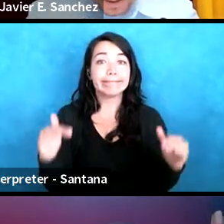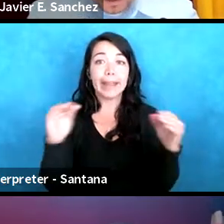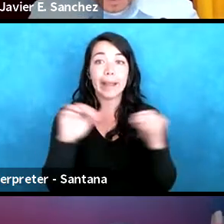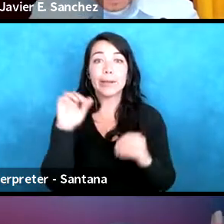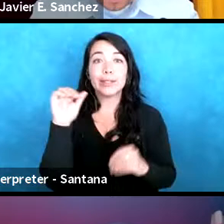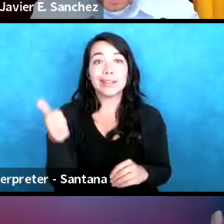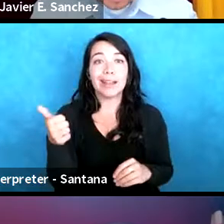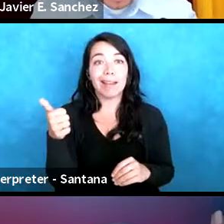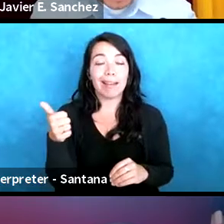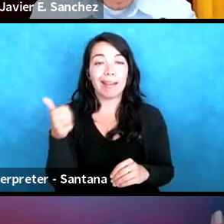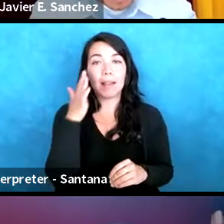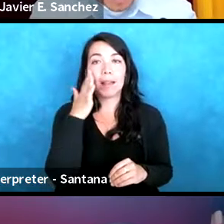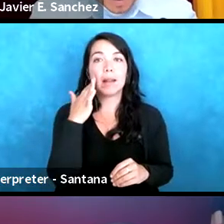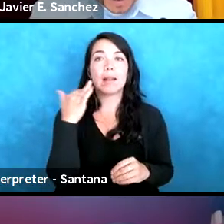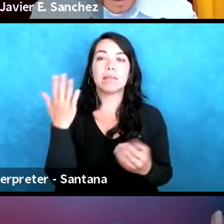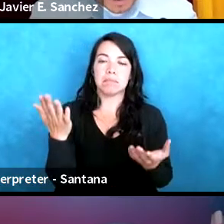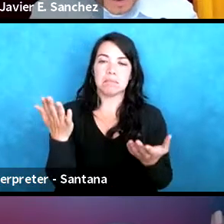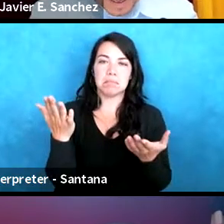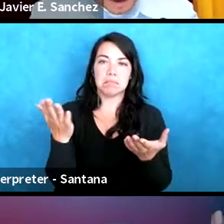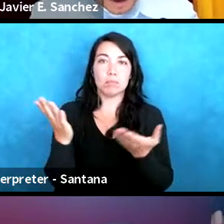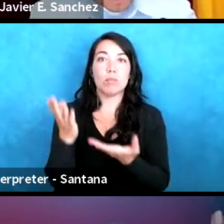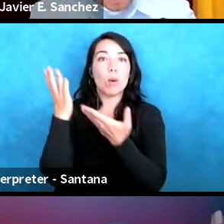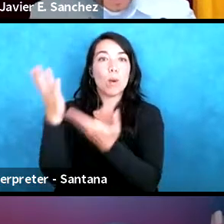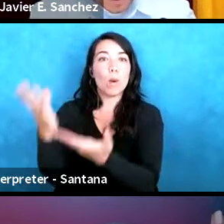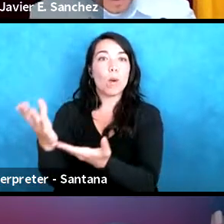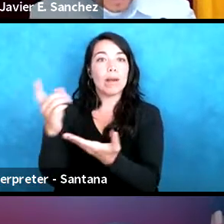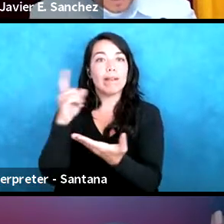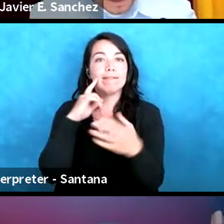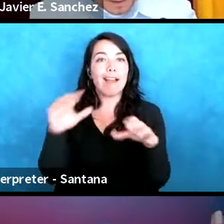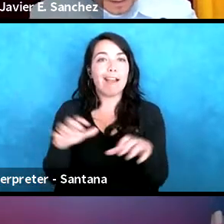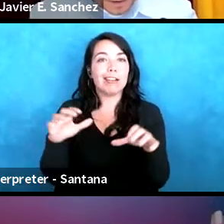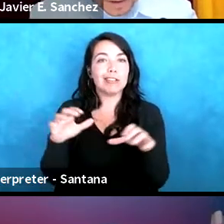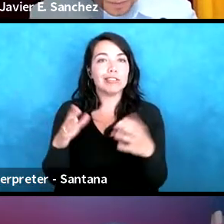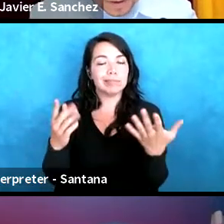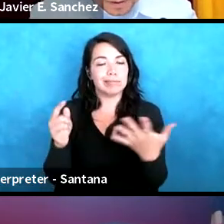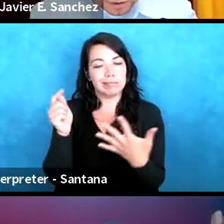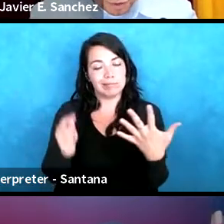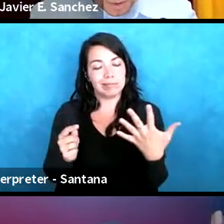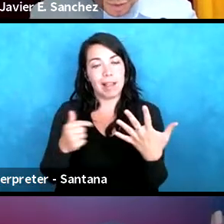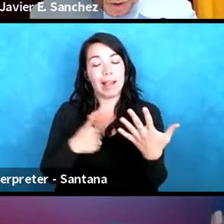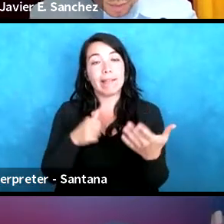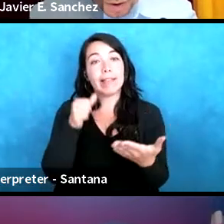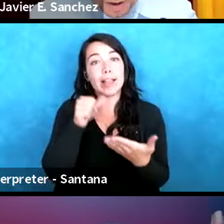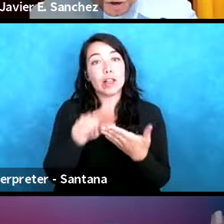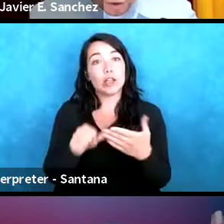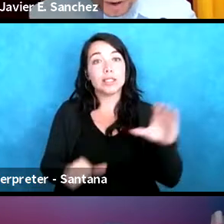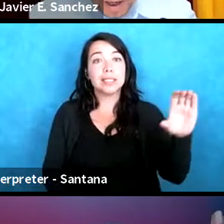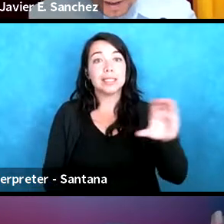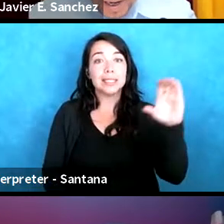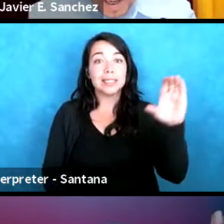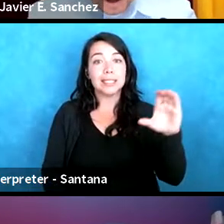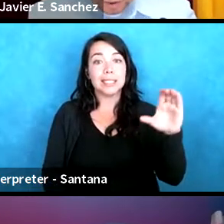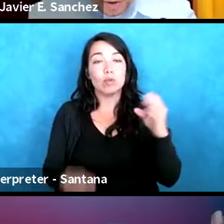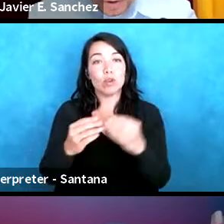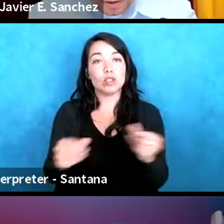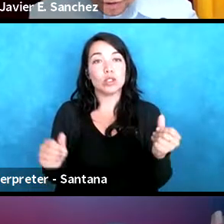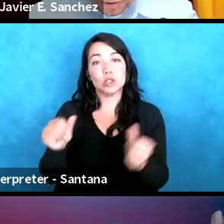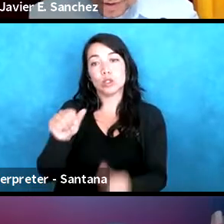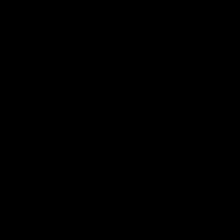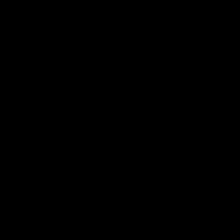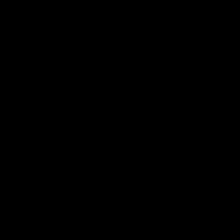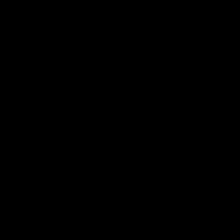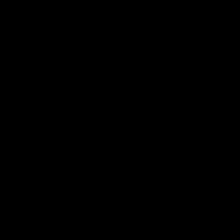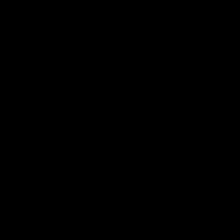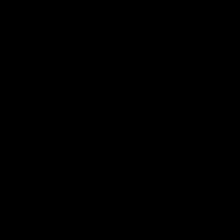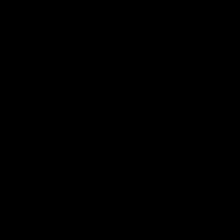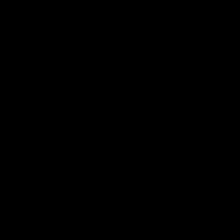for council consideration, discussion items, action items. We have letter C, resolution 2021-29, a joint resolution